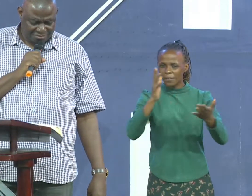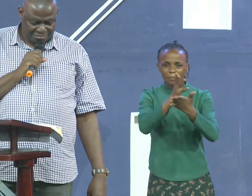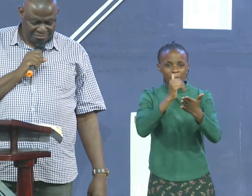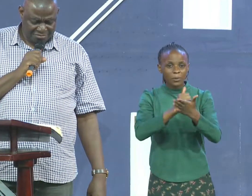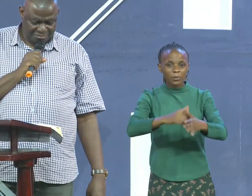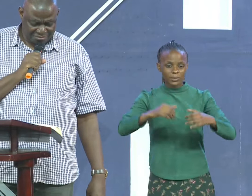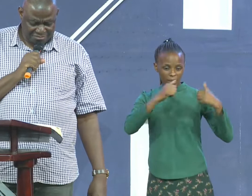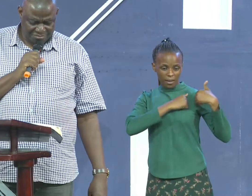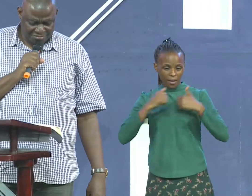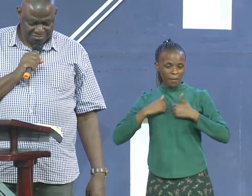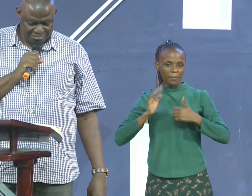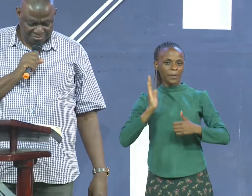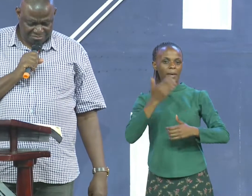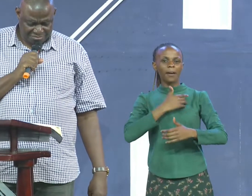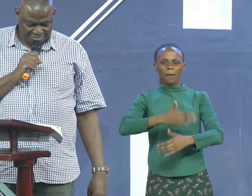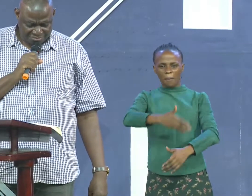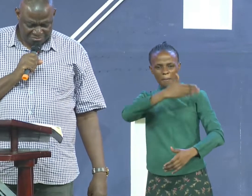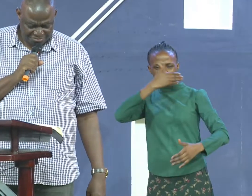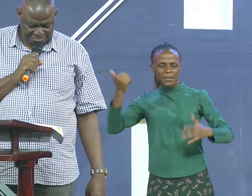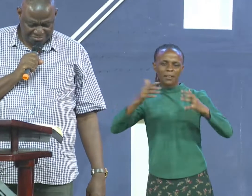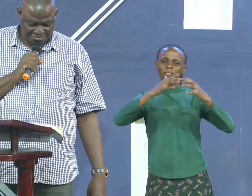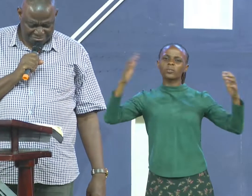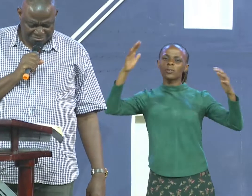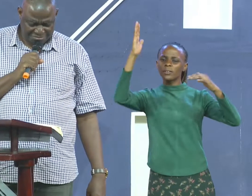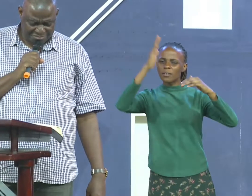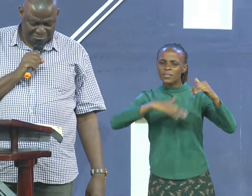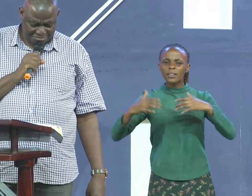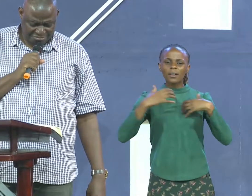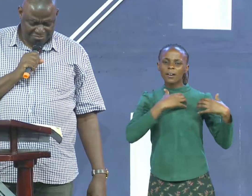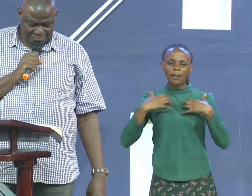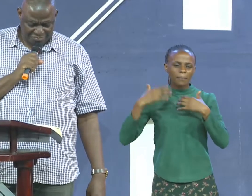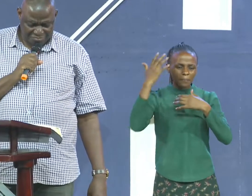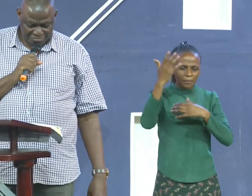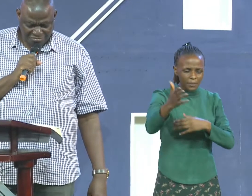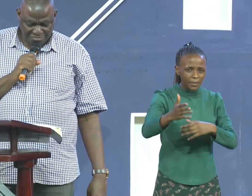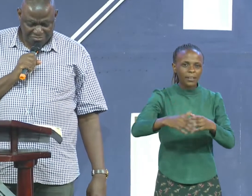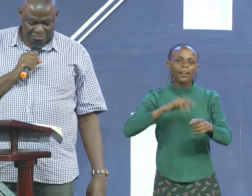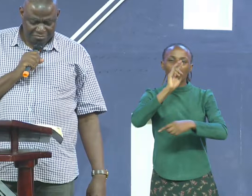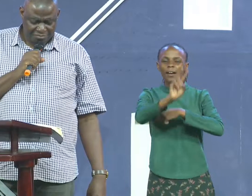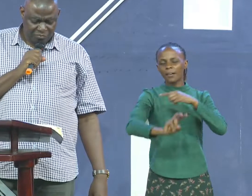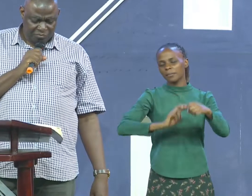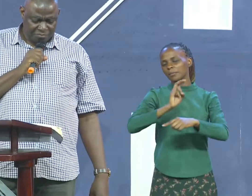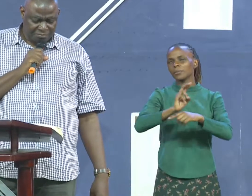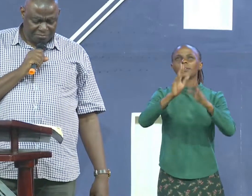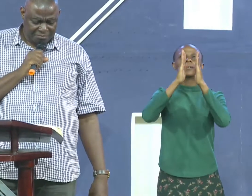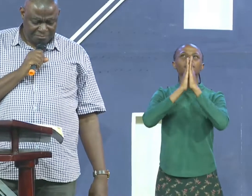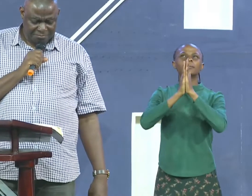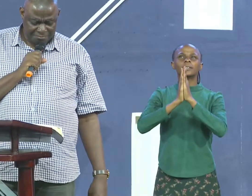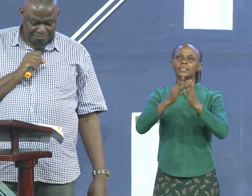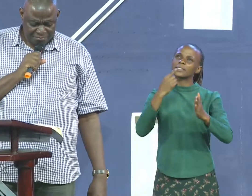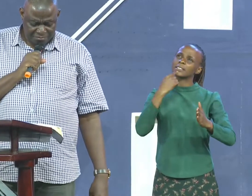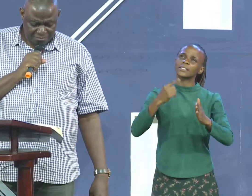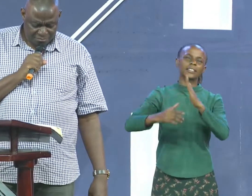naffe banja okusinga abali nabo. Erisa n'asaba n'ayogera nti, mukama wange